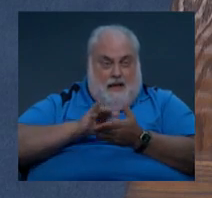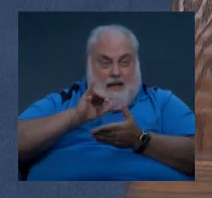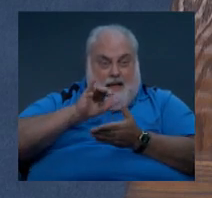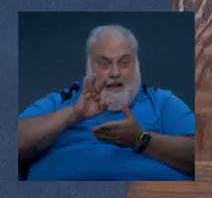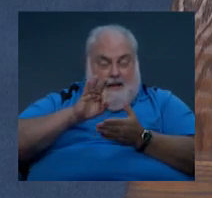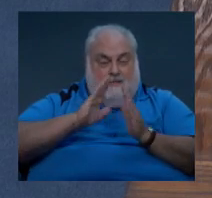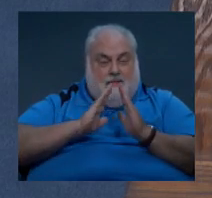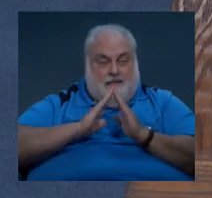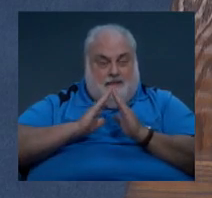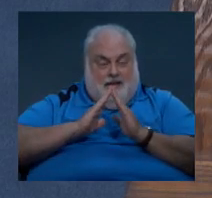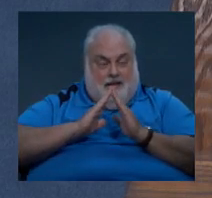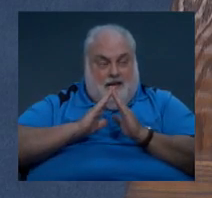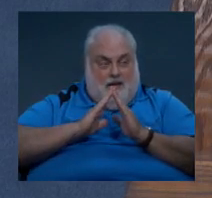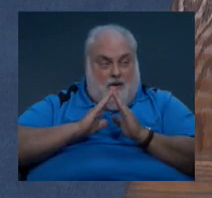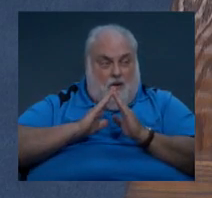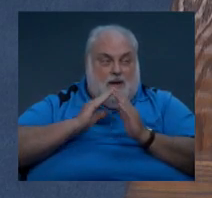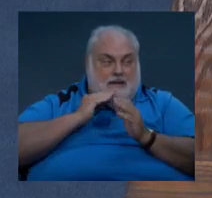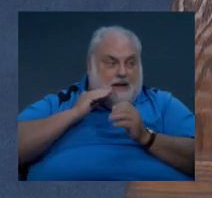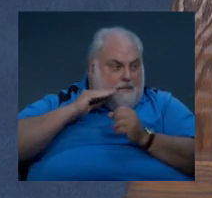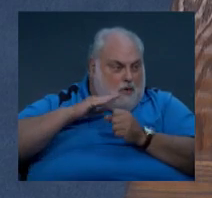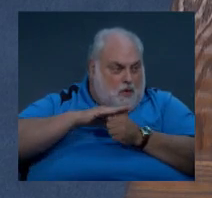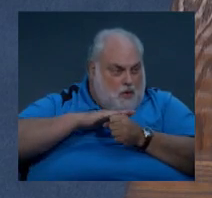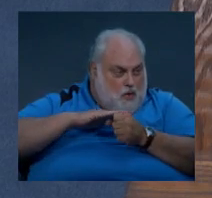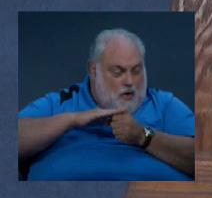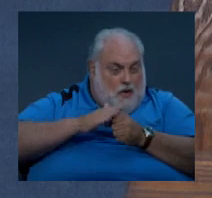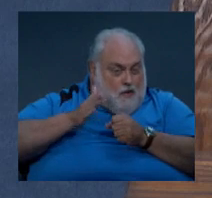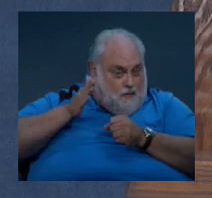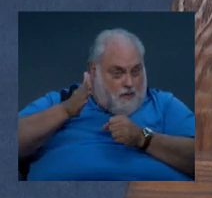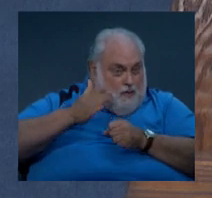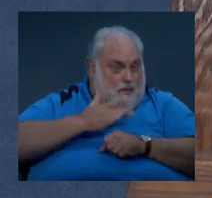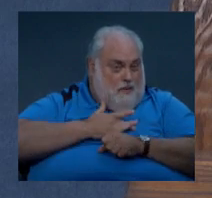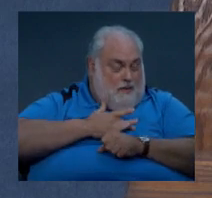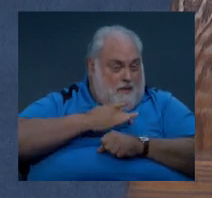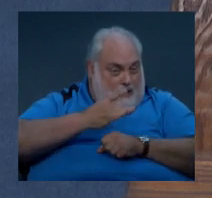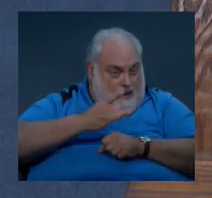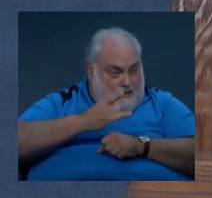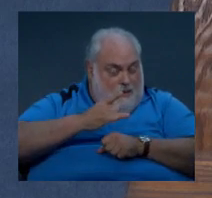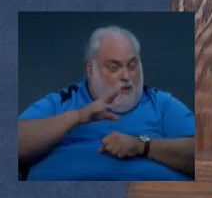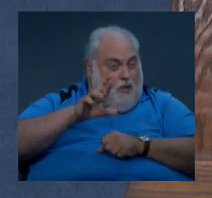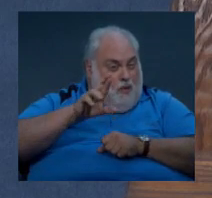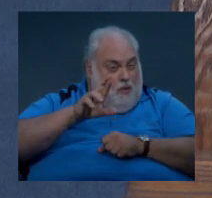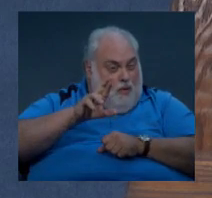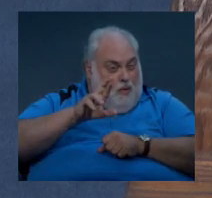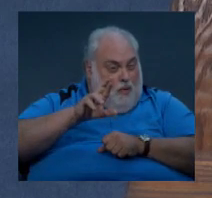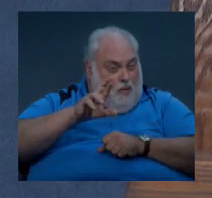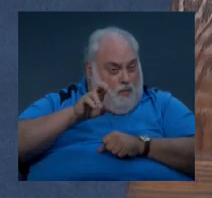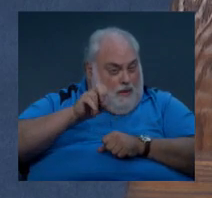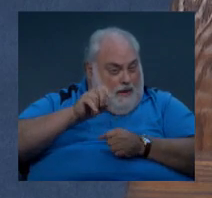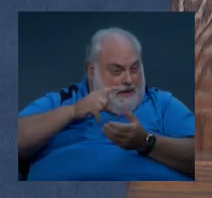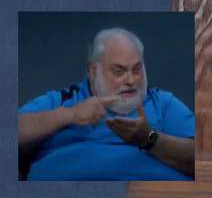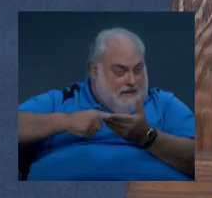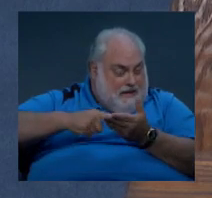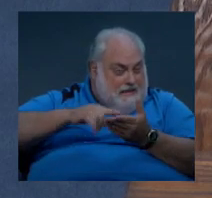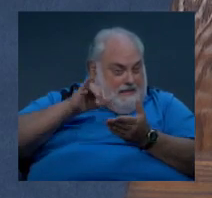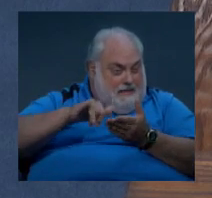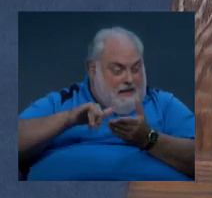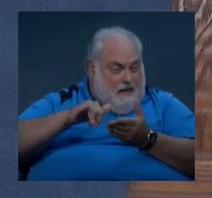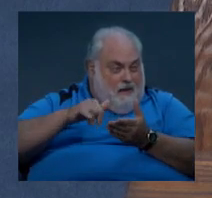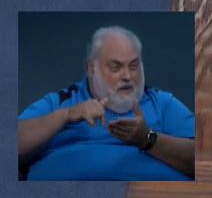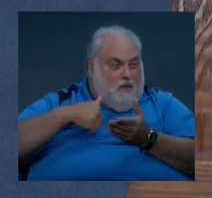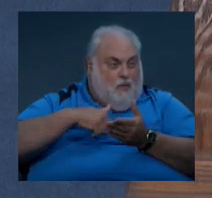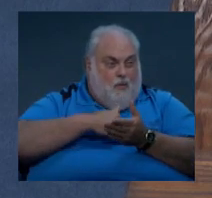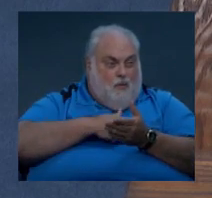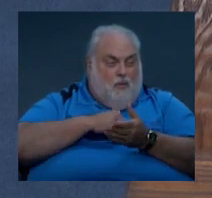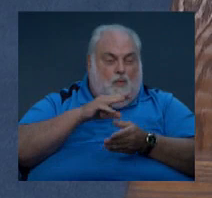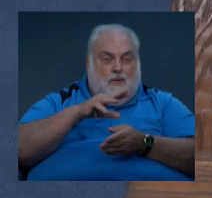the city or neighbors in the future would like to revisit this issue, that we